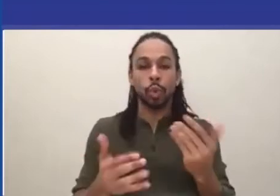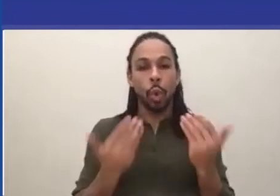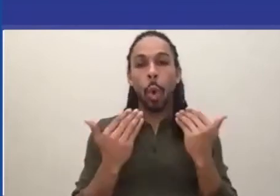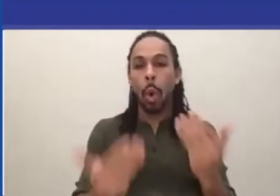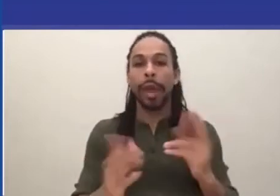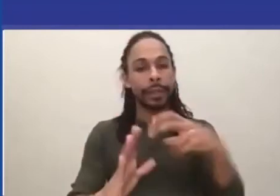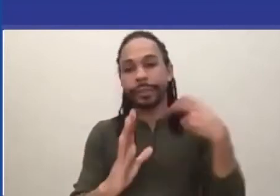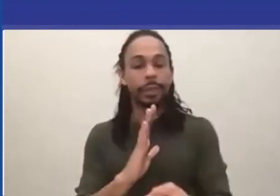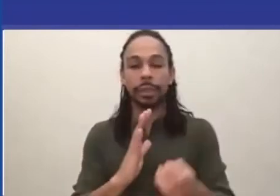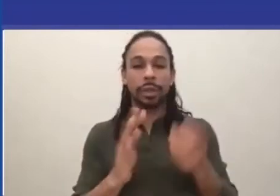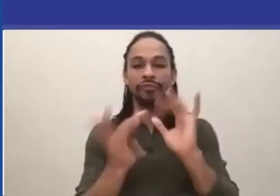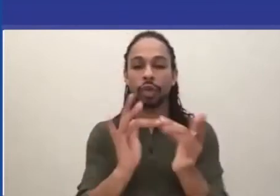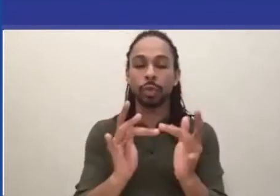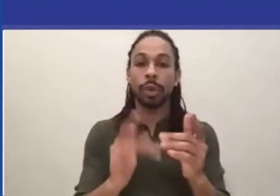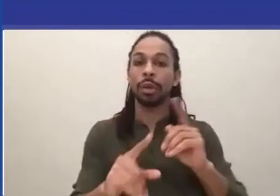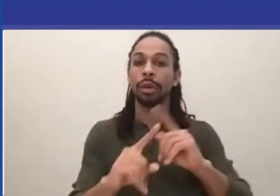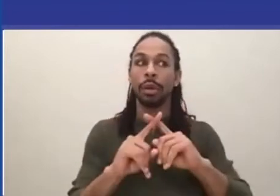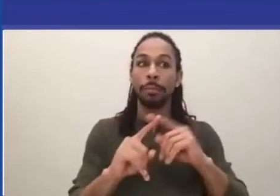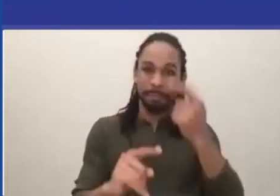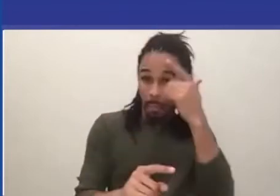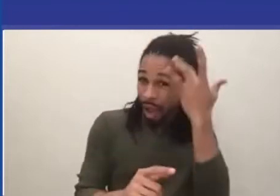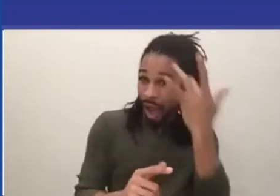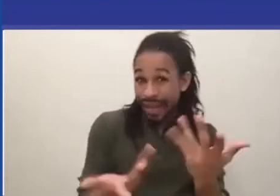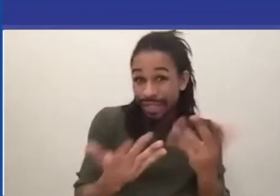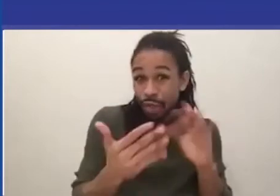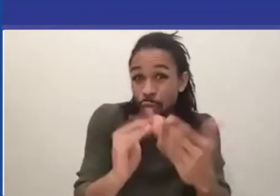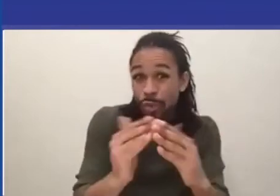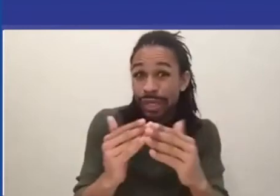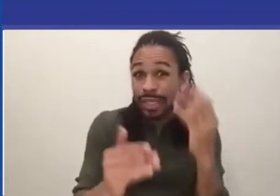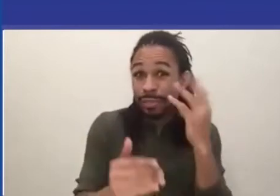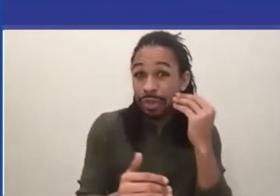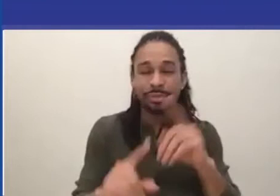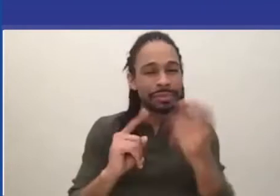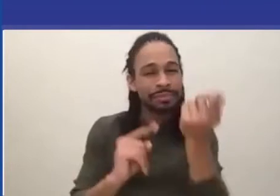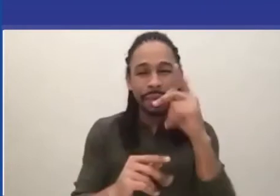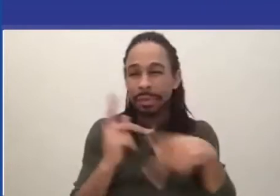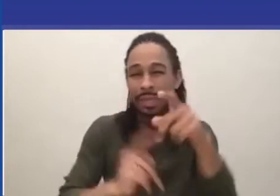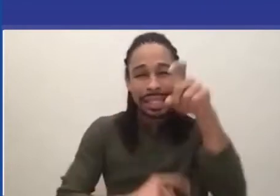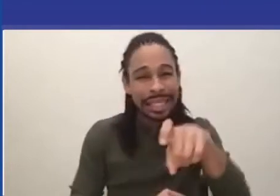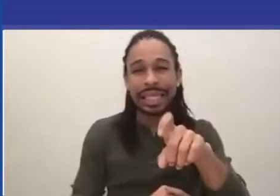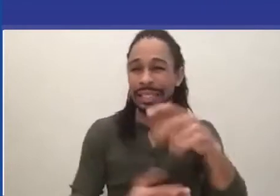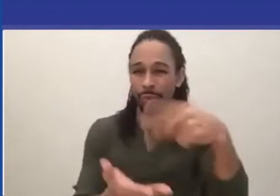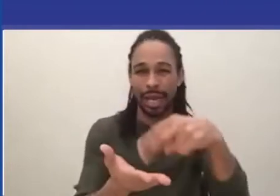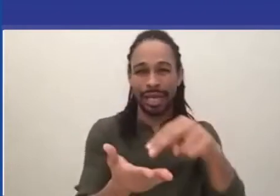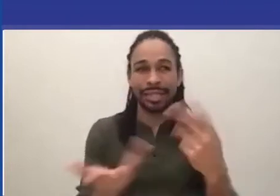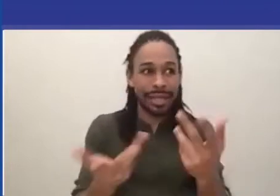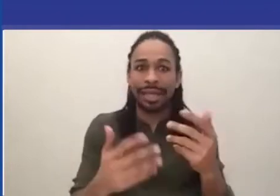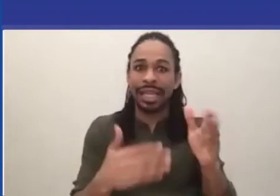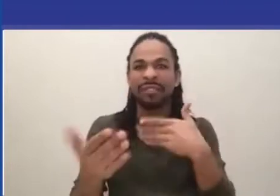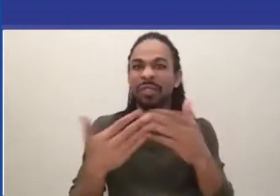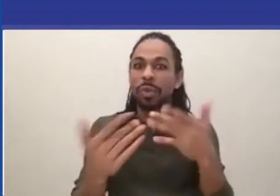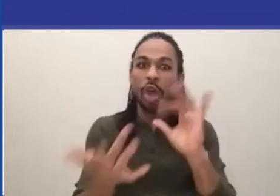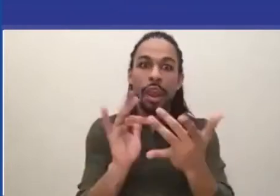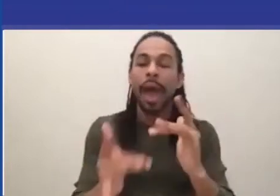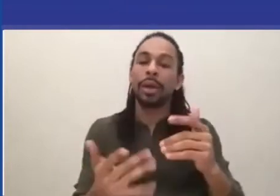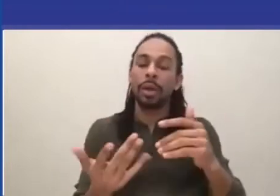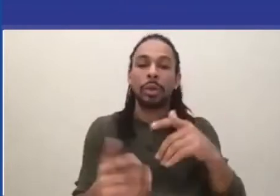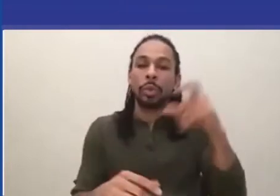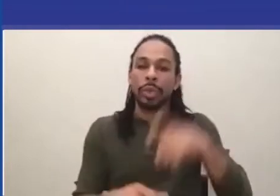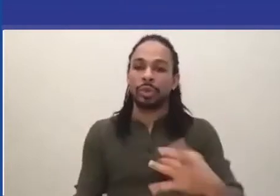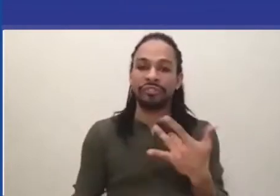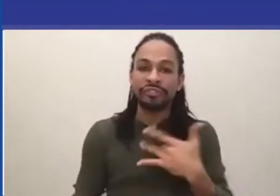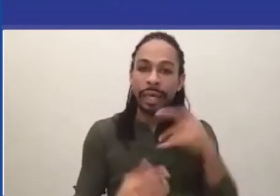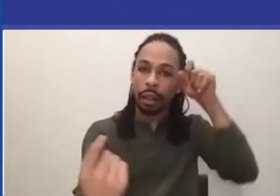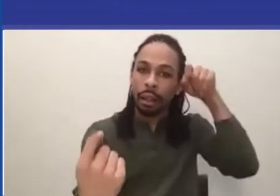people need it. Even though it's online, they're like, I need to see it. I need to feel connected. And we've taken time to